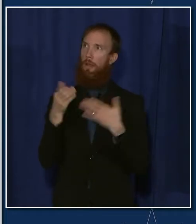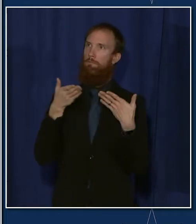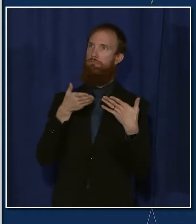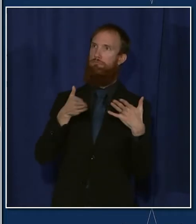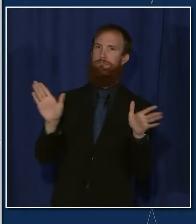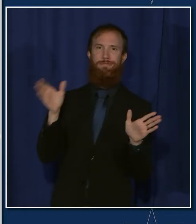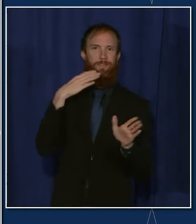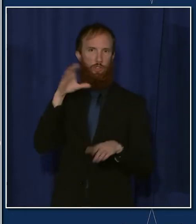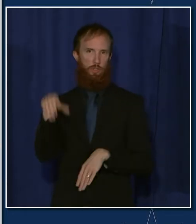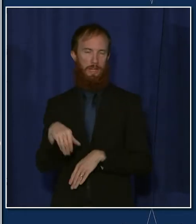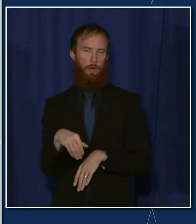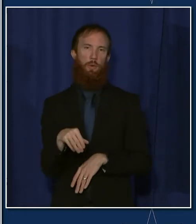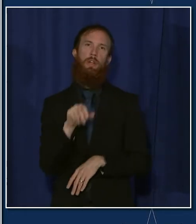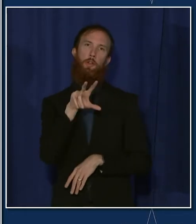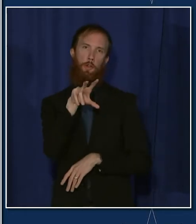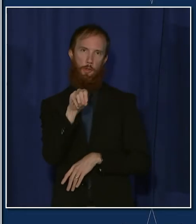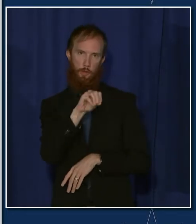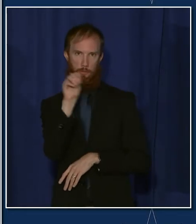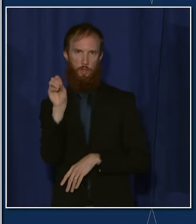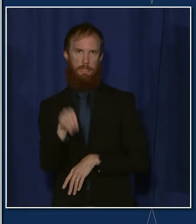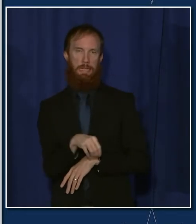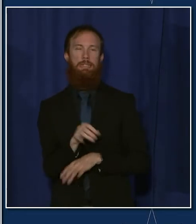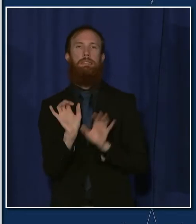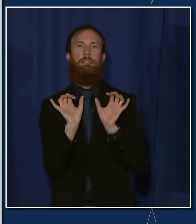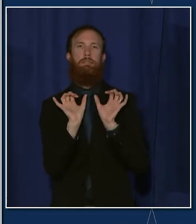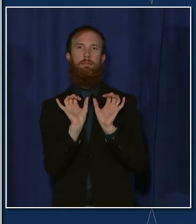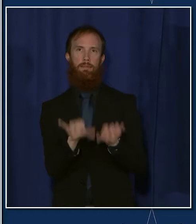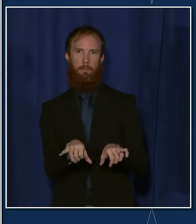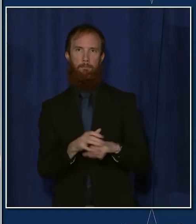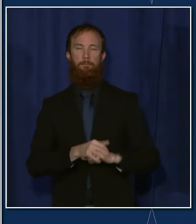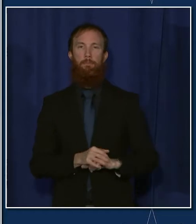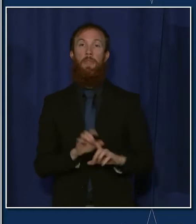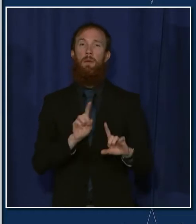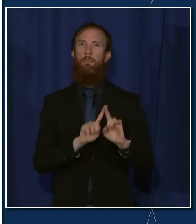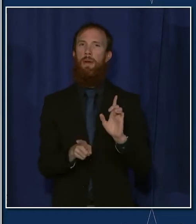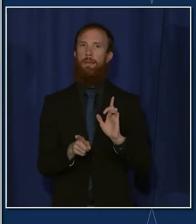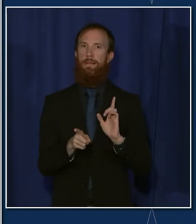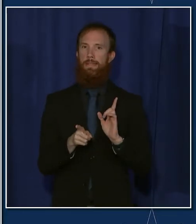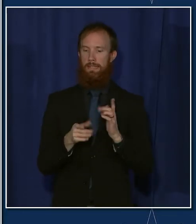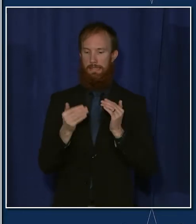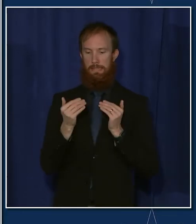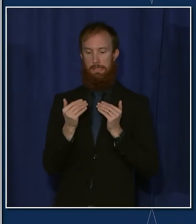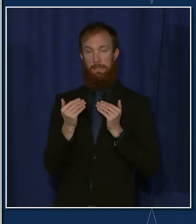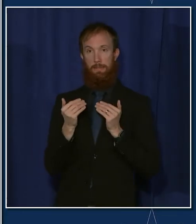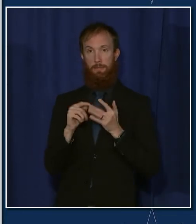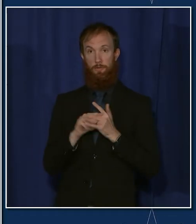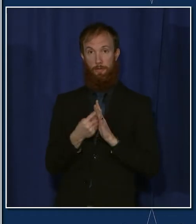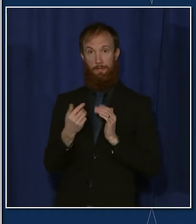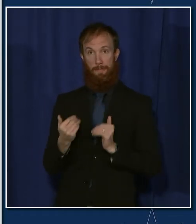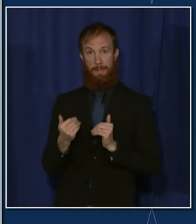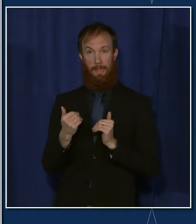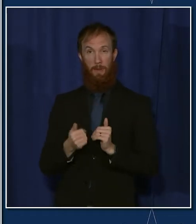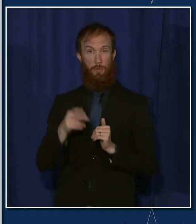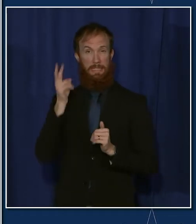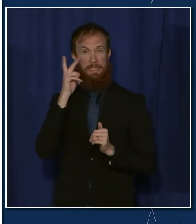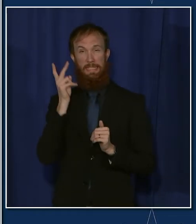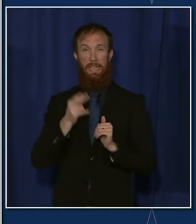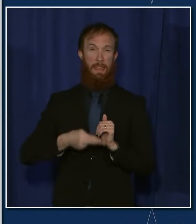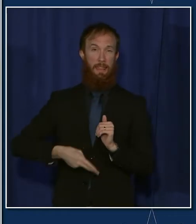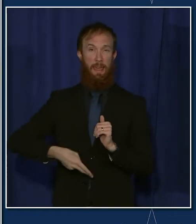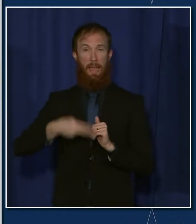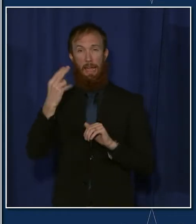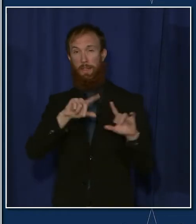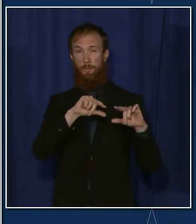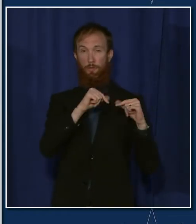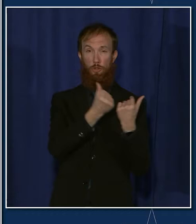of Chicago? 30%. That really is what drives it. But as of today, the highest case rate in Chicago is